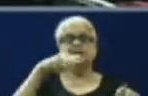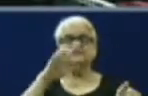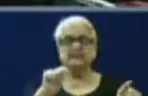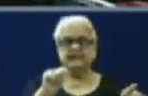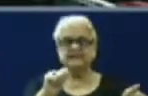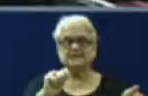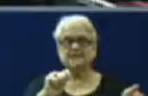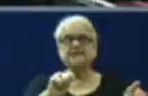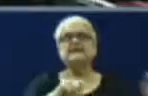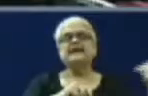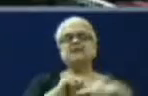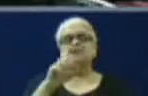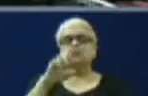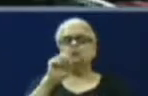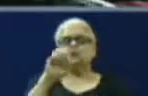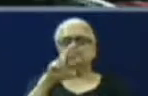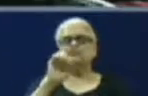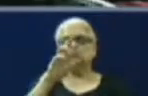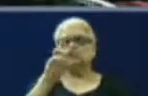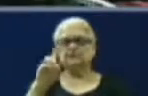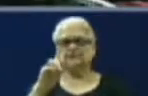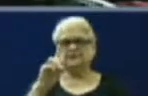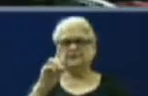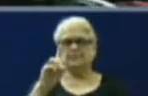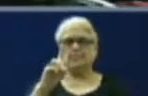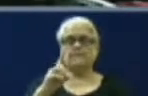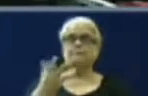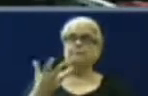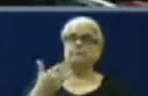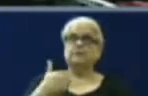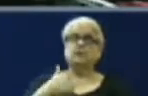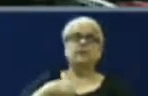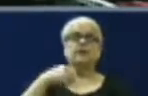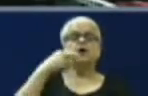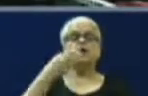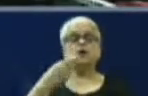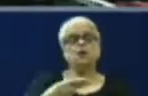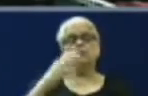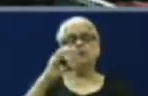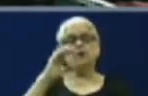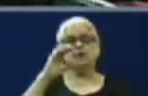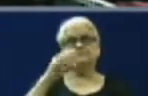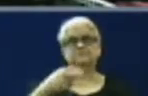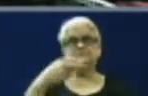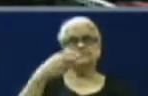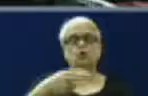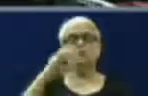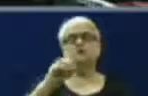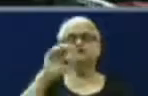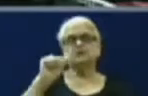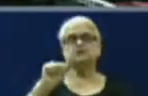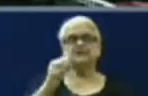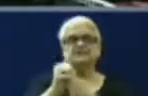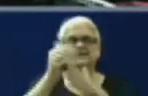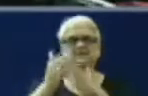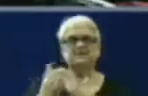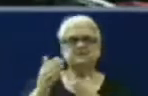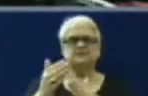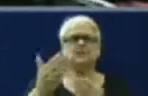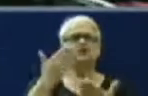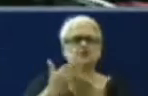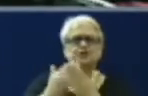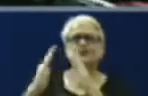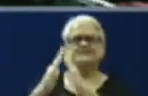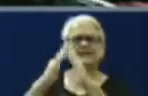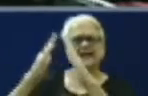down to Riverwood. We are homeowners association leaders, a community of good neighbors with